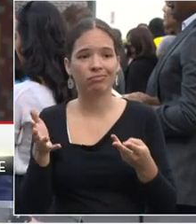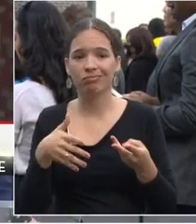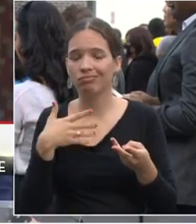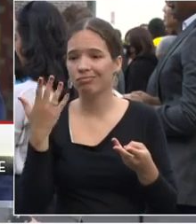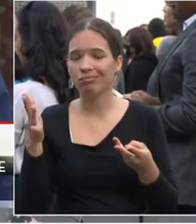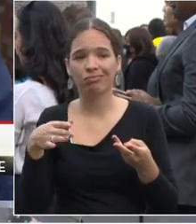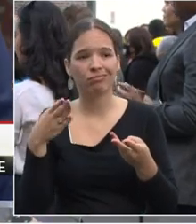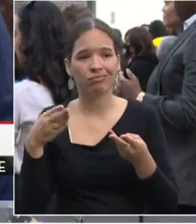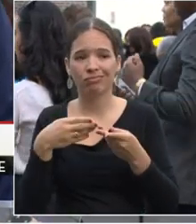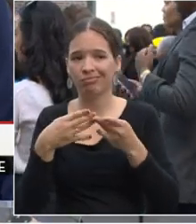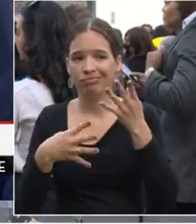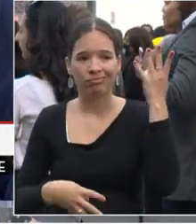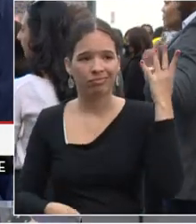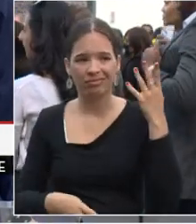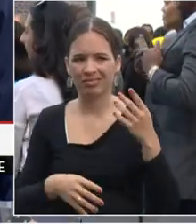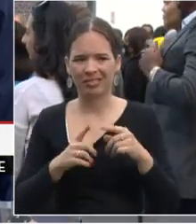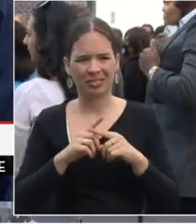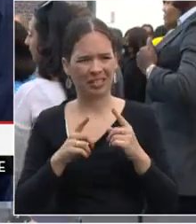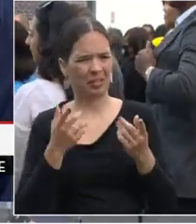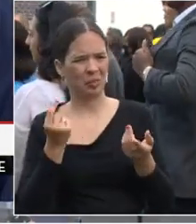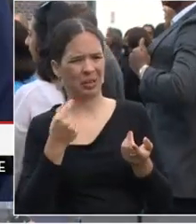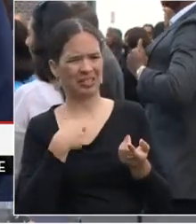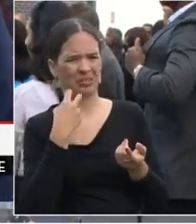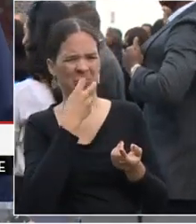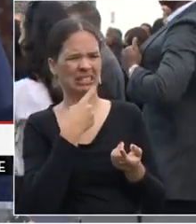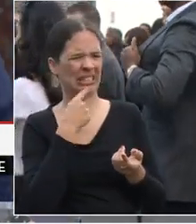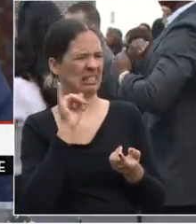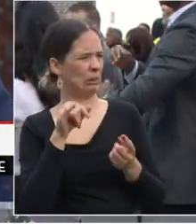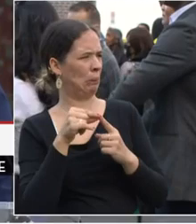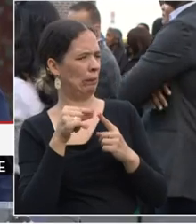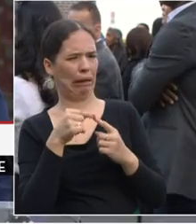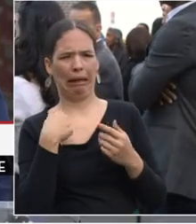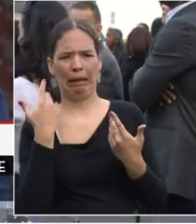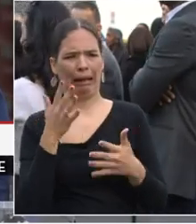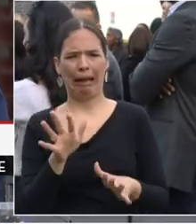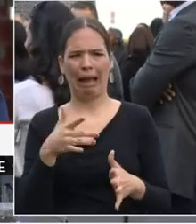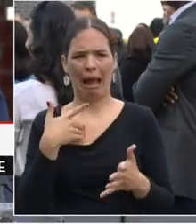Mise. Is that what's the right pronunciation? That